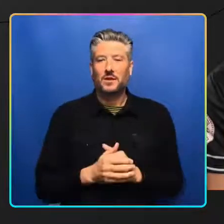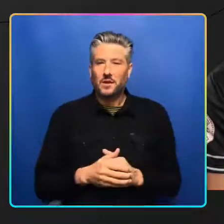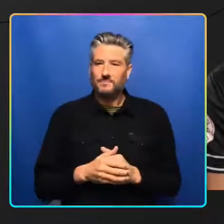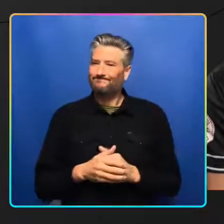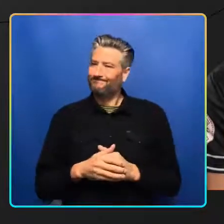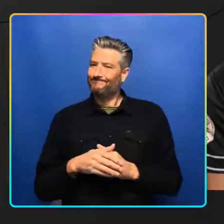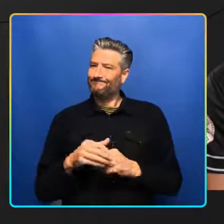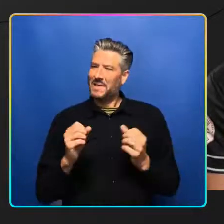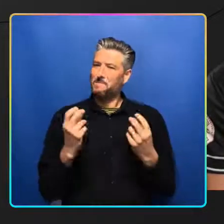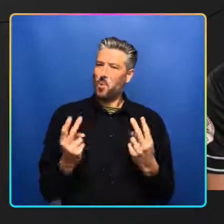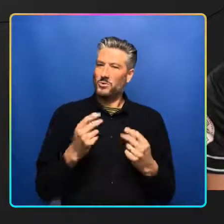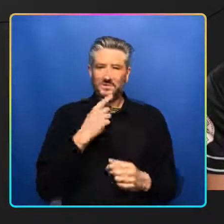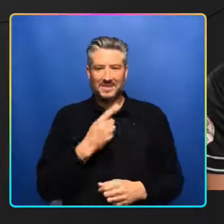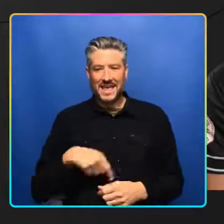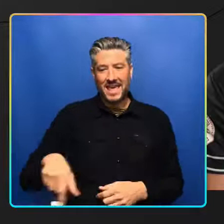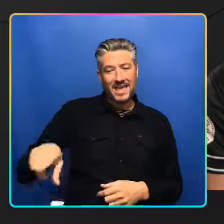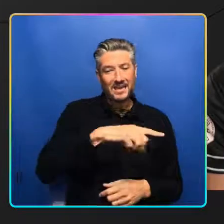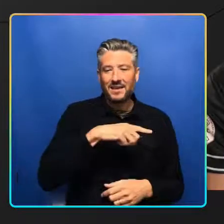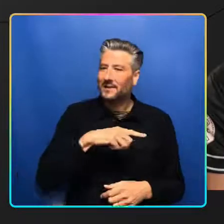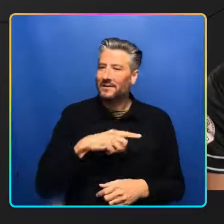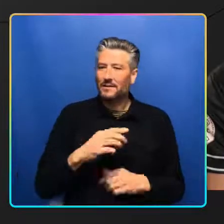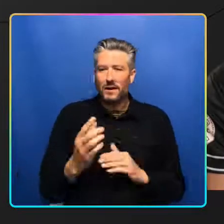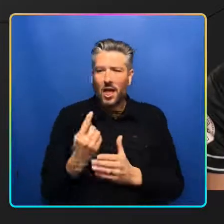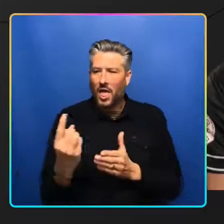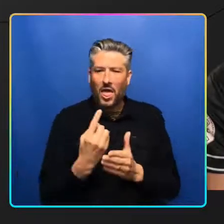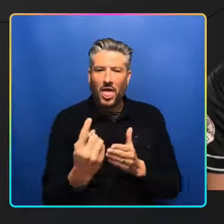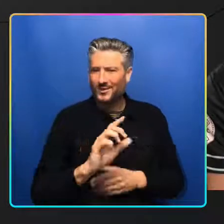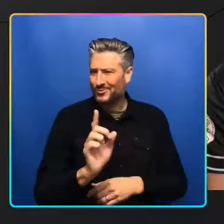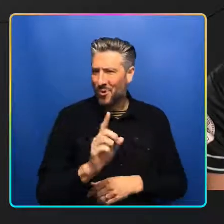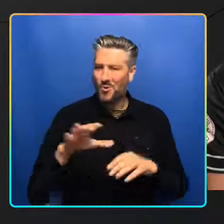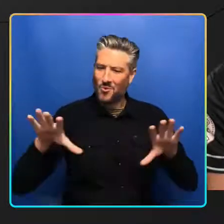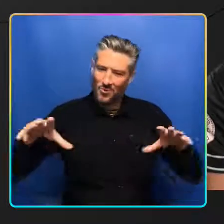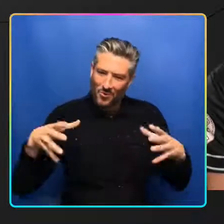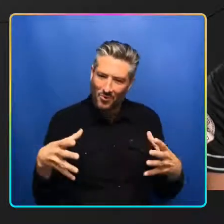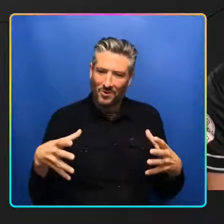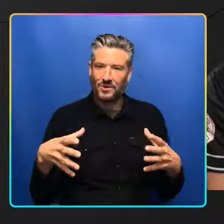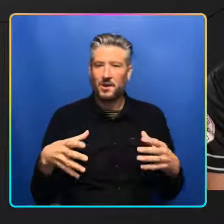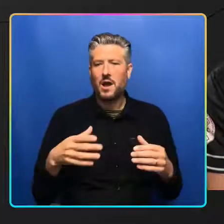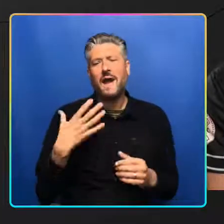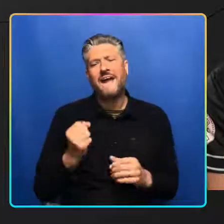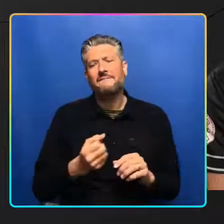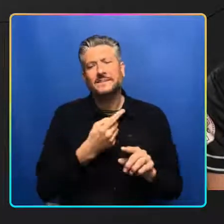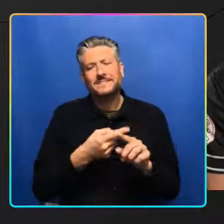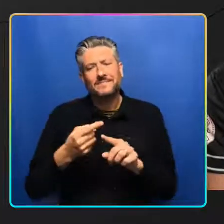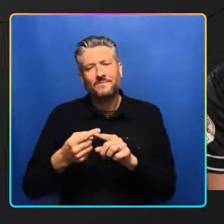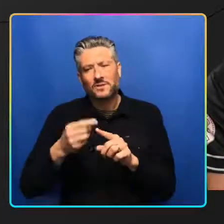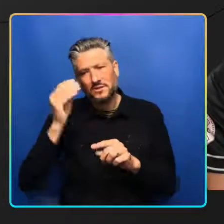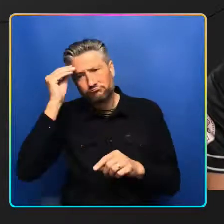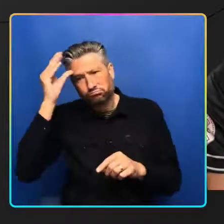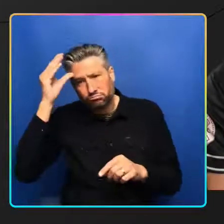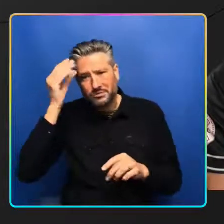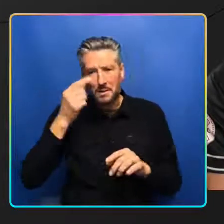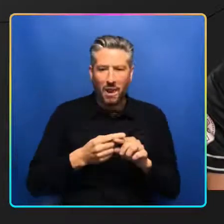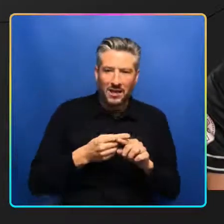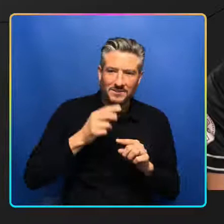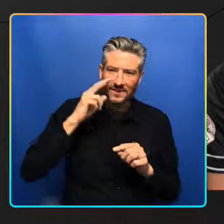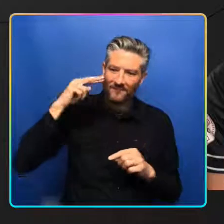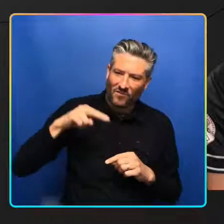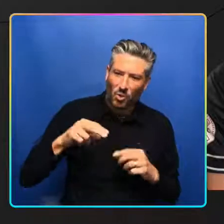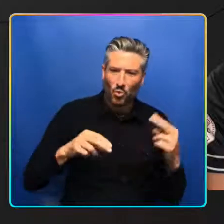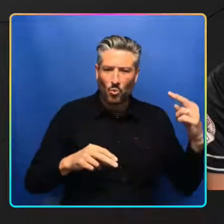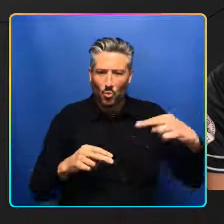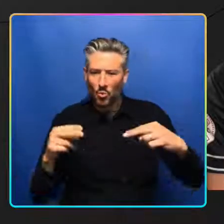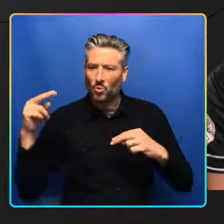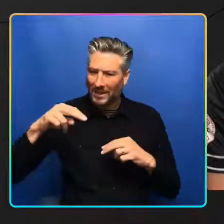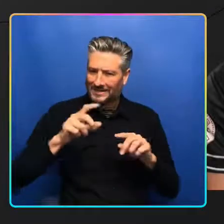great different perspectives and they're super valuable. And Laura, you're not running Inspiring Women in Data Science now.